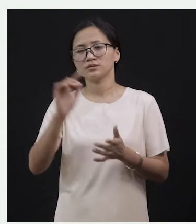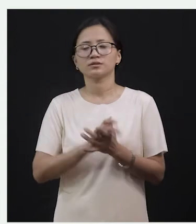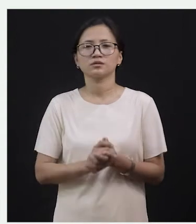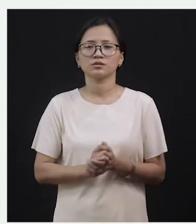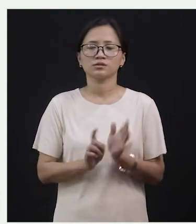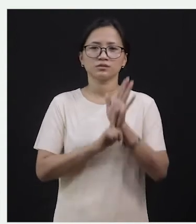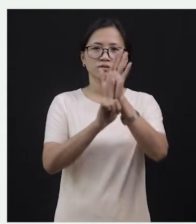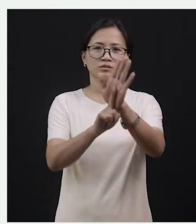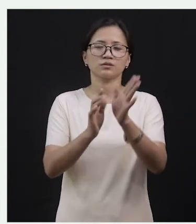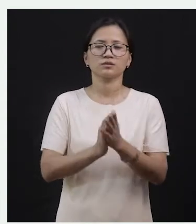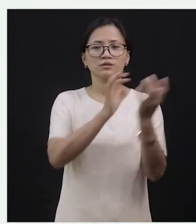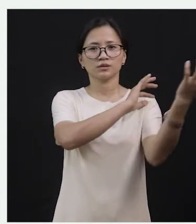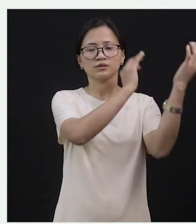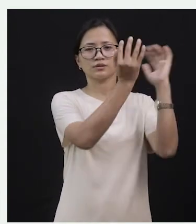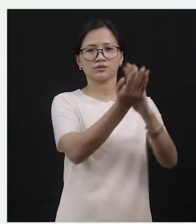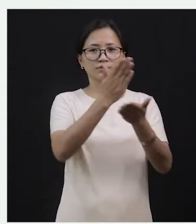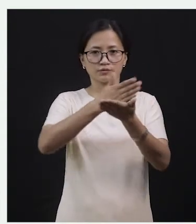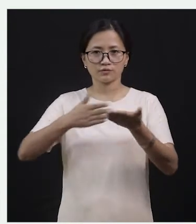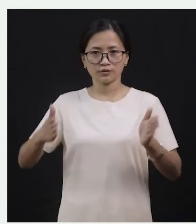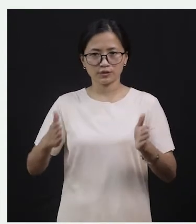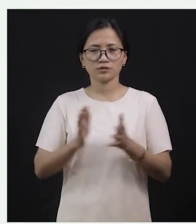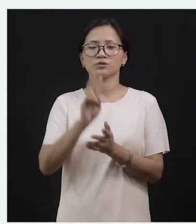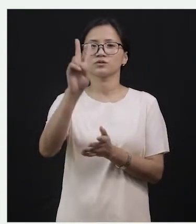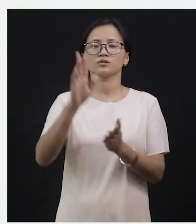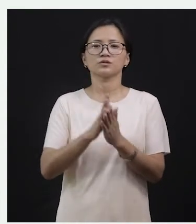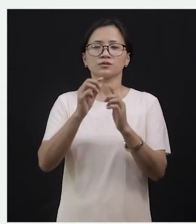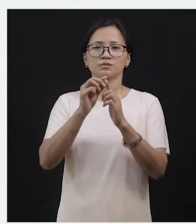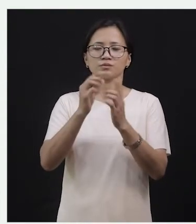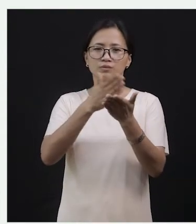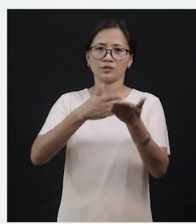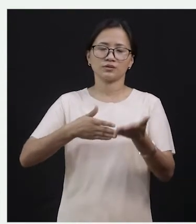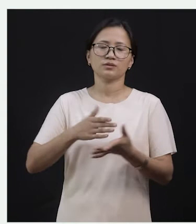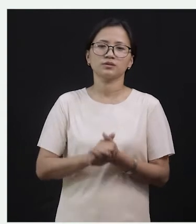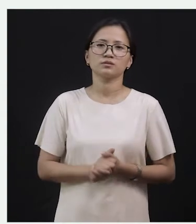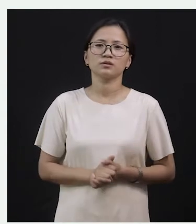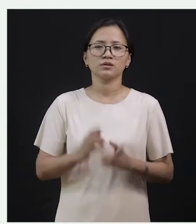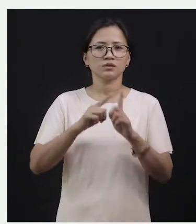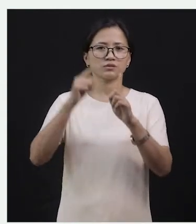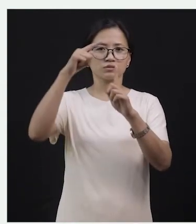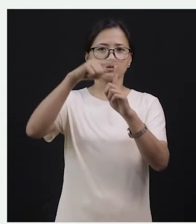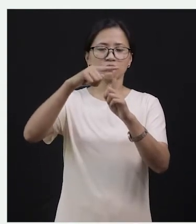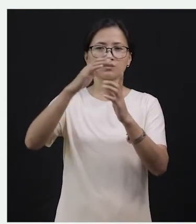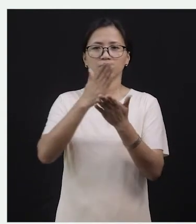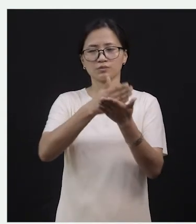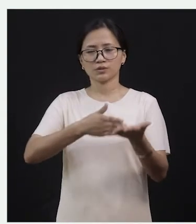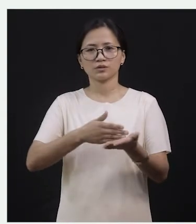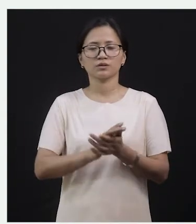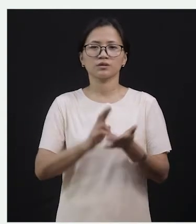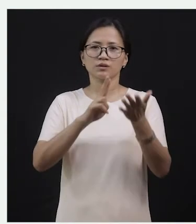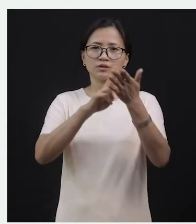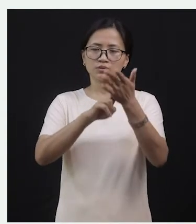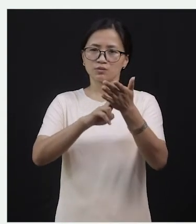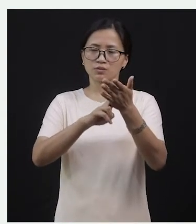it shows that the earth is divided into two parts, all right? The top part is the